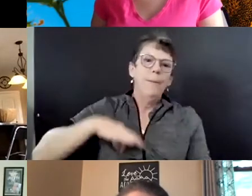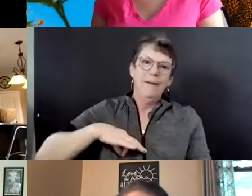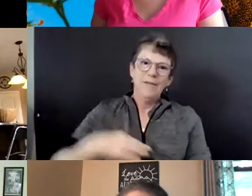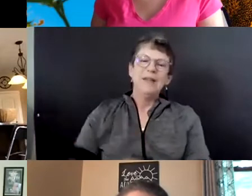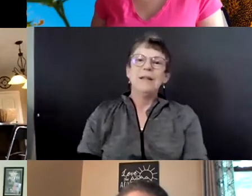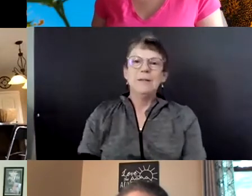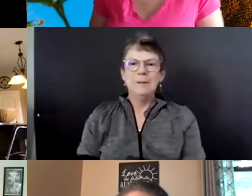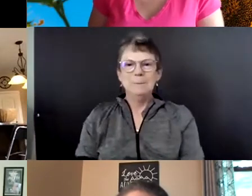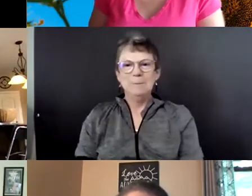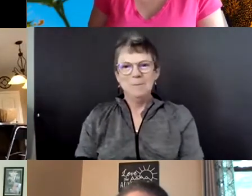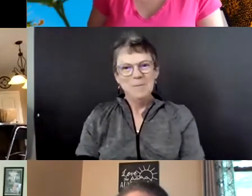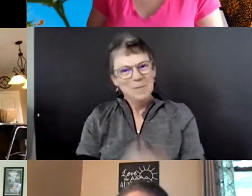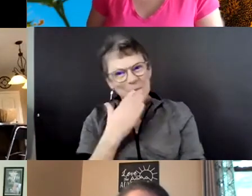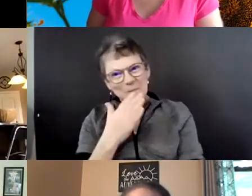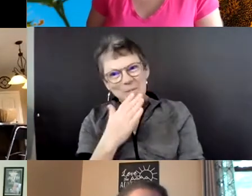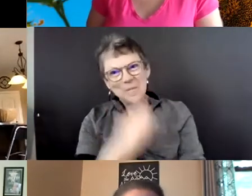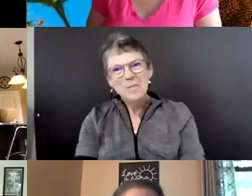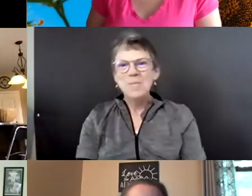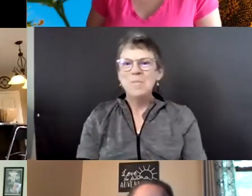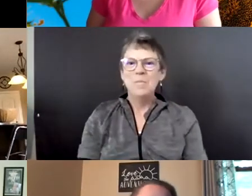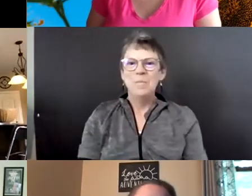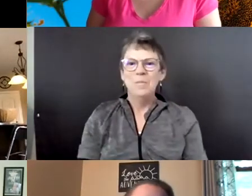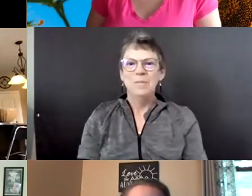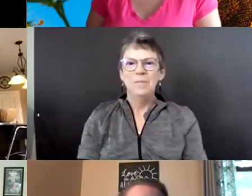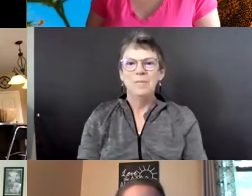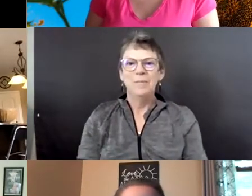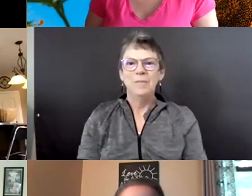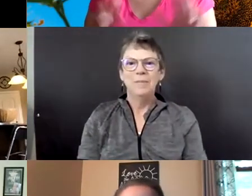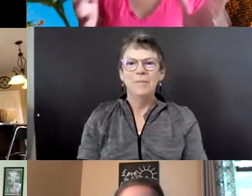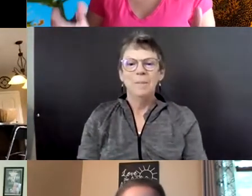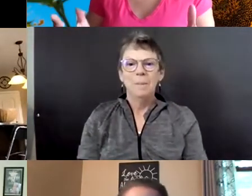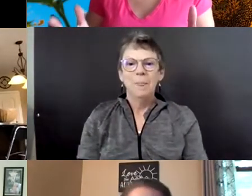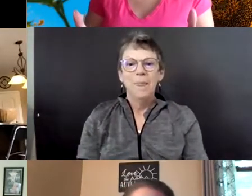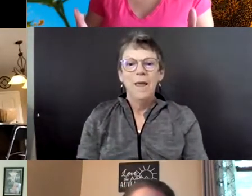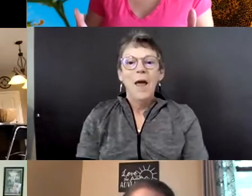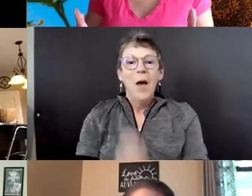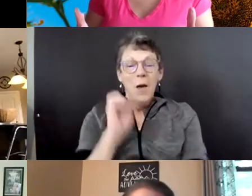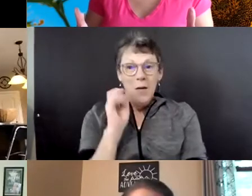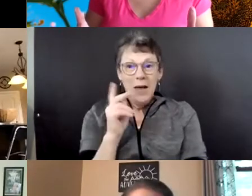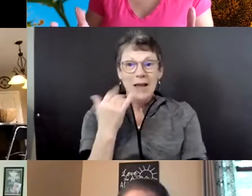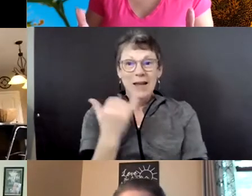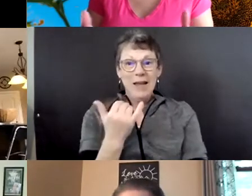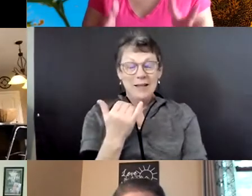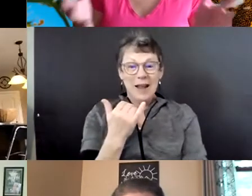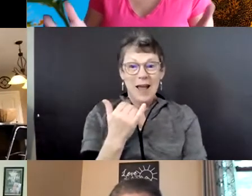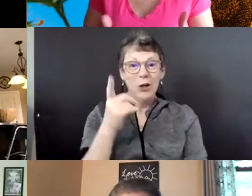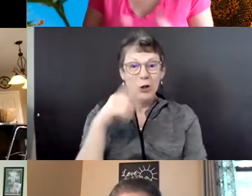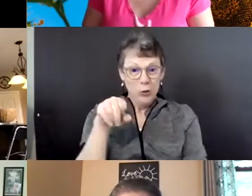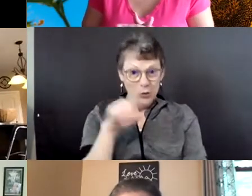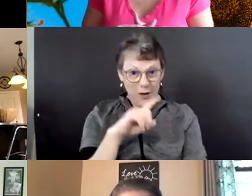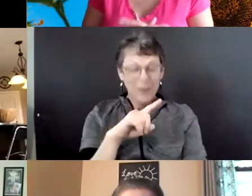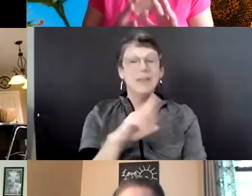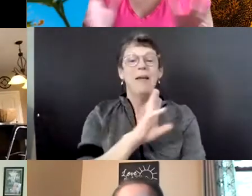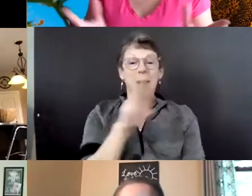Thank you very much. I appreciate it. These next questions. So we have two. So you guys have been involved in